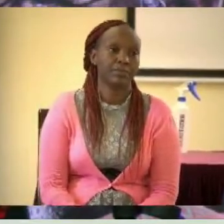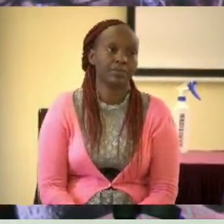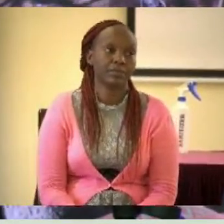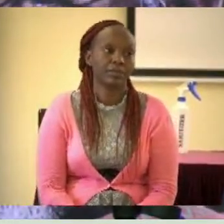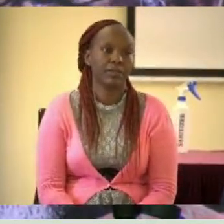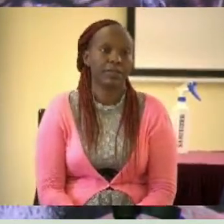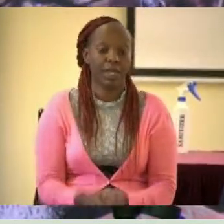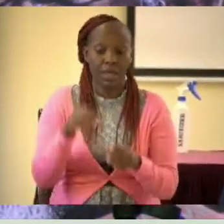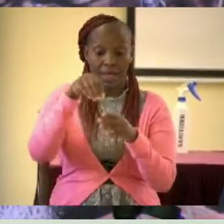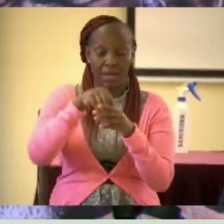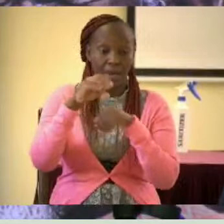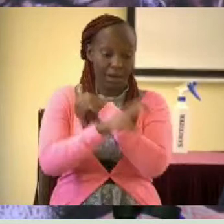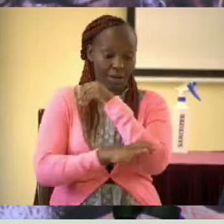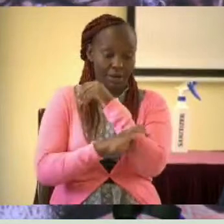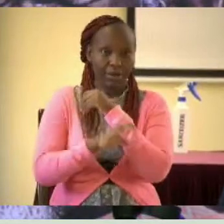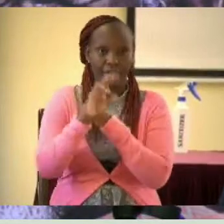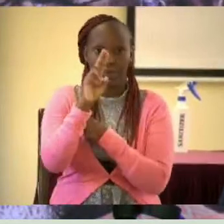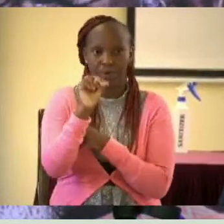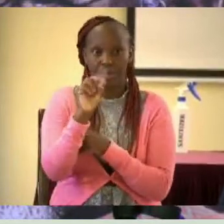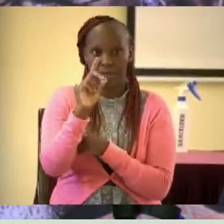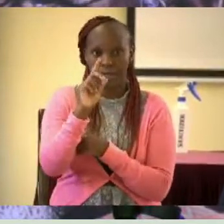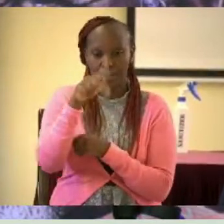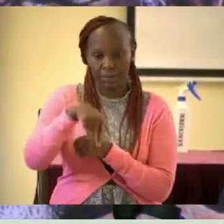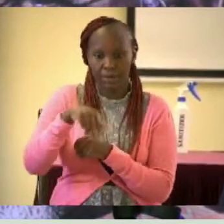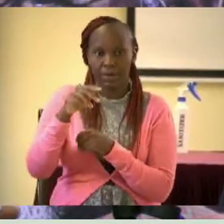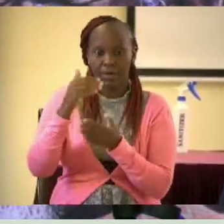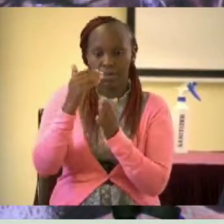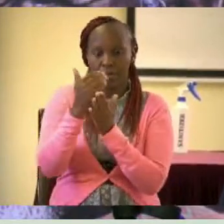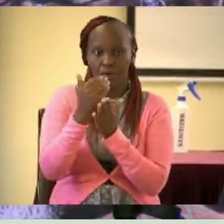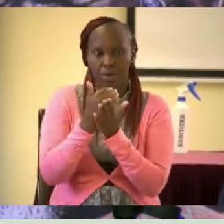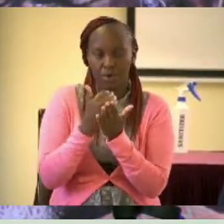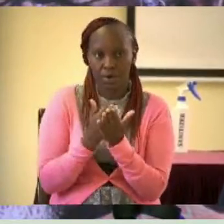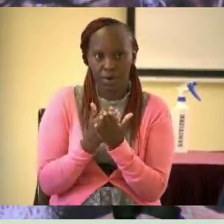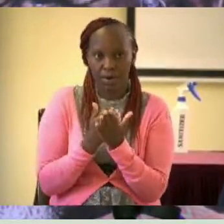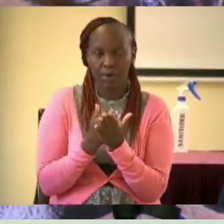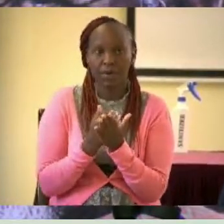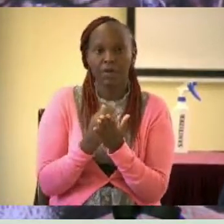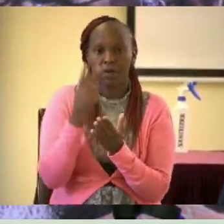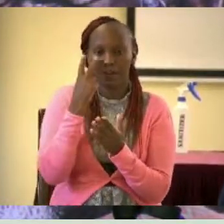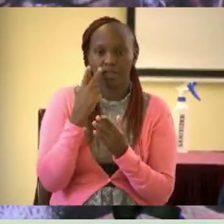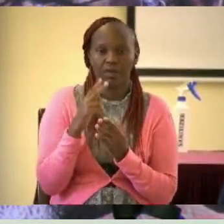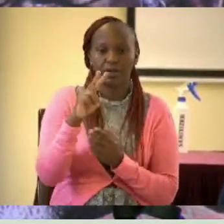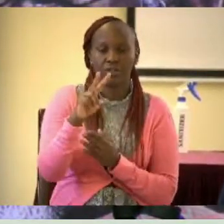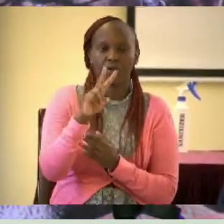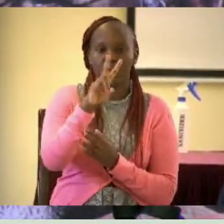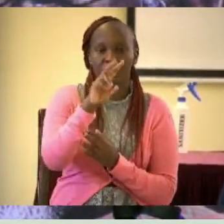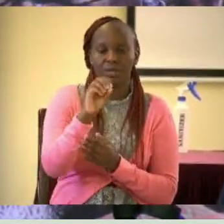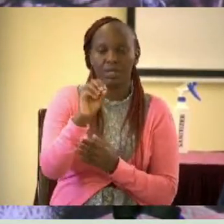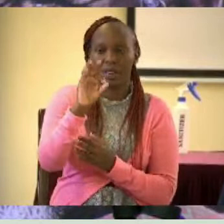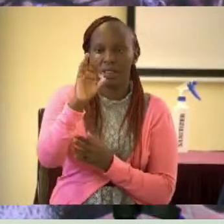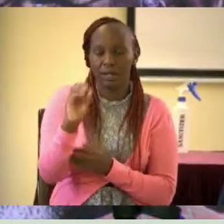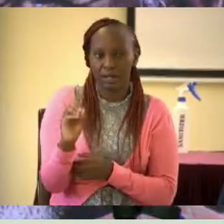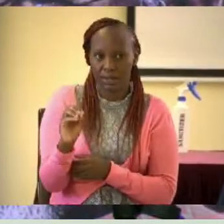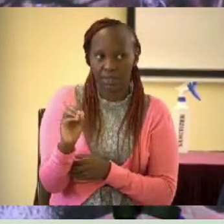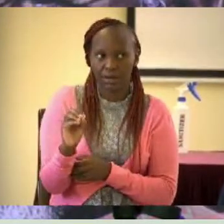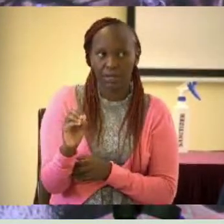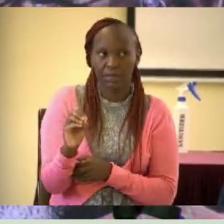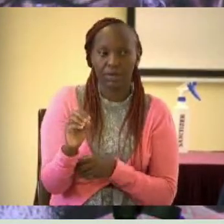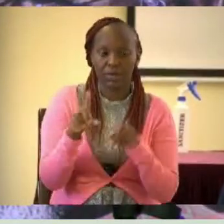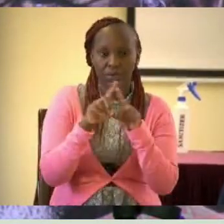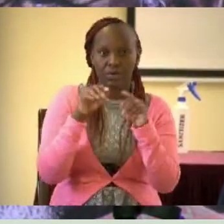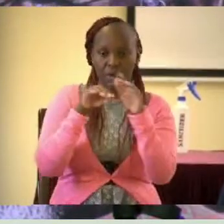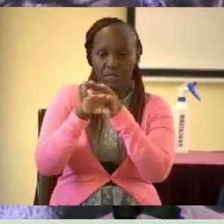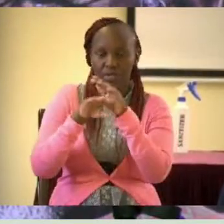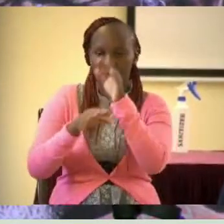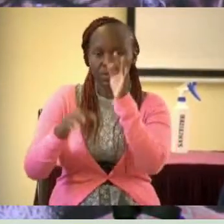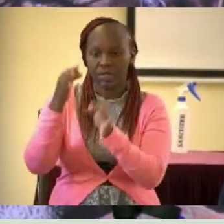Within the country, UNDP's program is also linked to MTP, Vision 2030 to start with, and access to